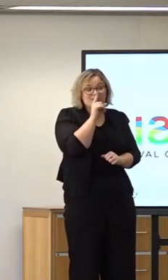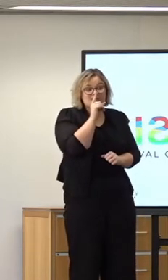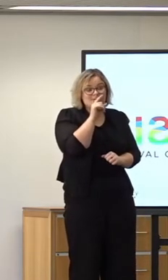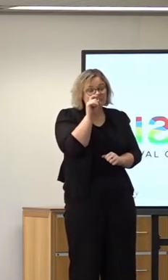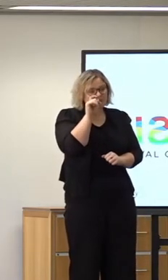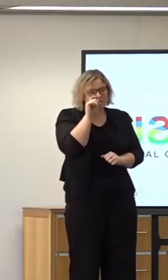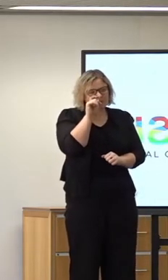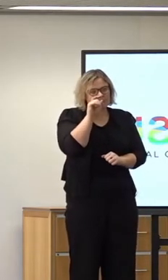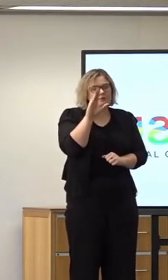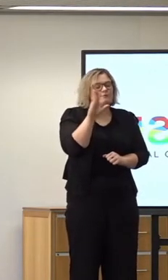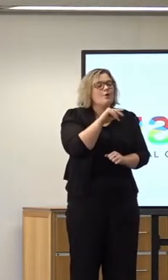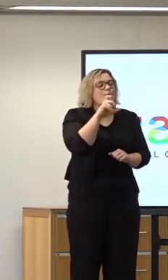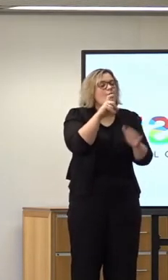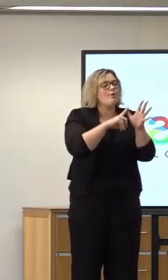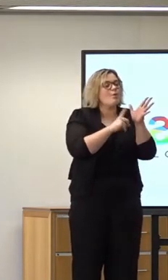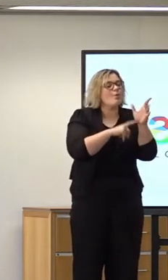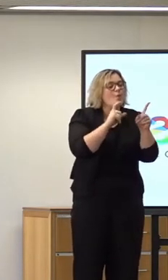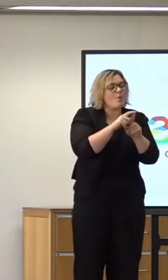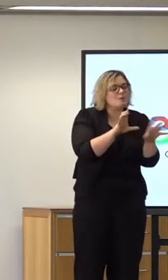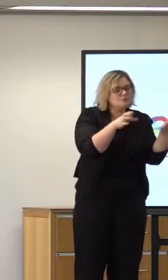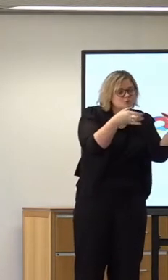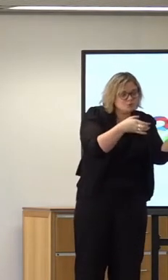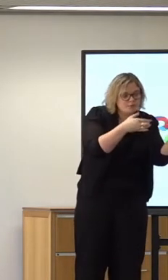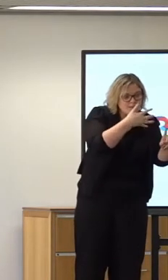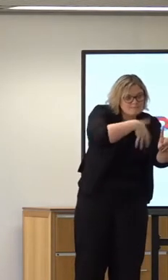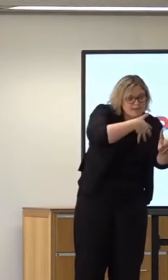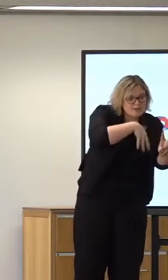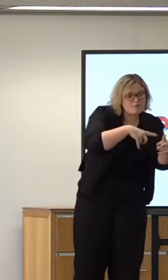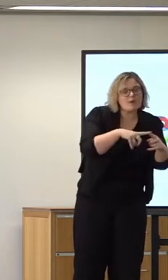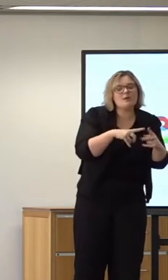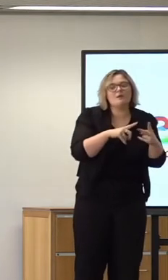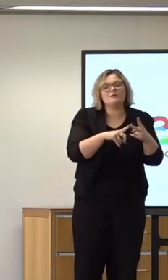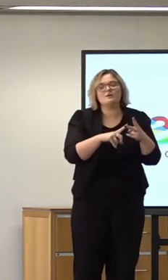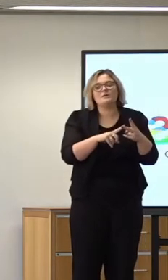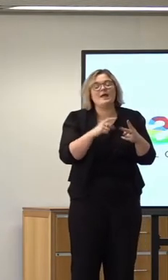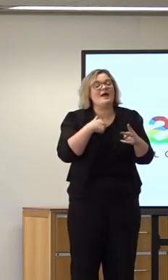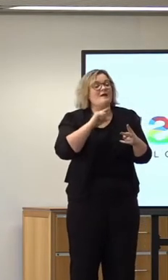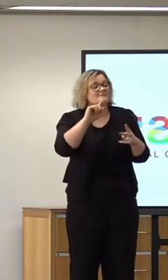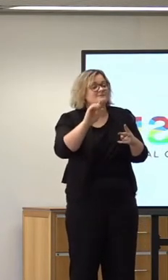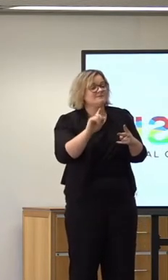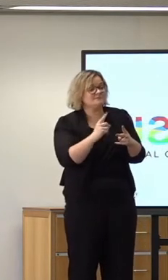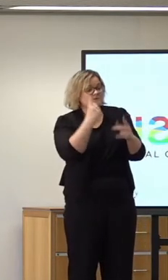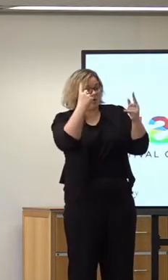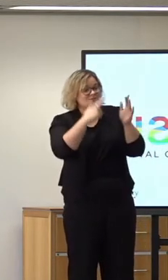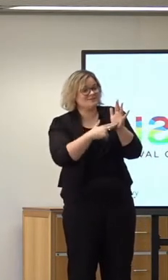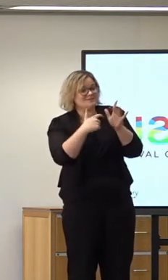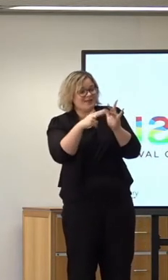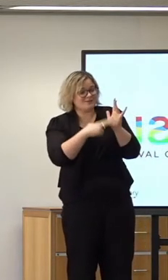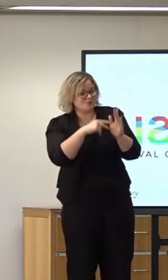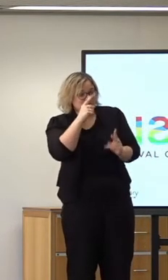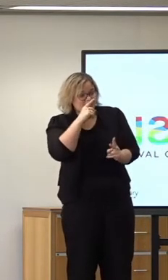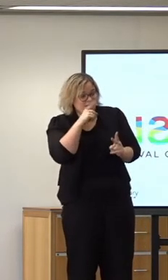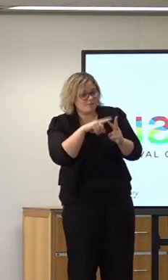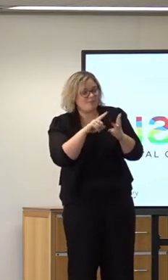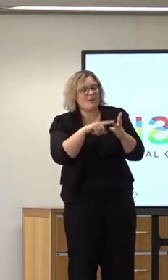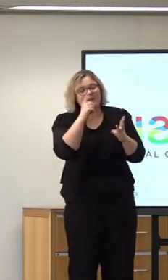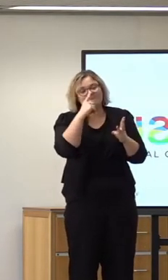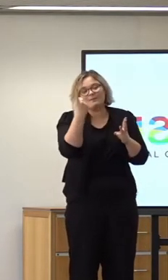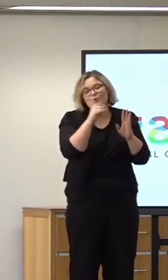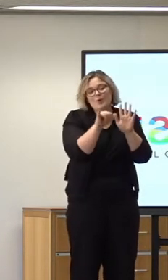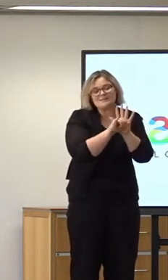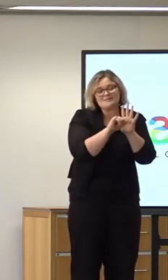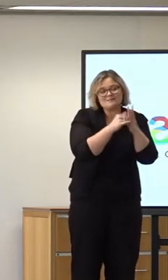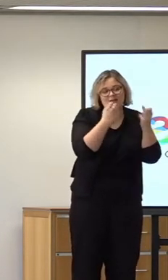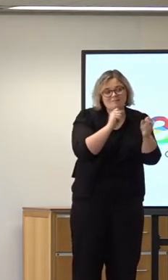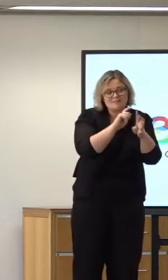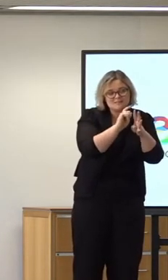and linguistically diverse background, First Nations people, and people identifying with a